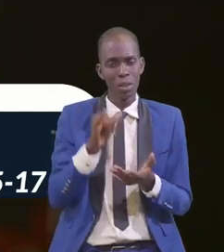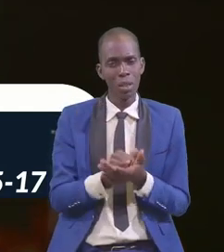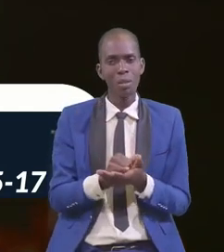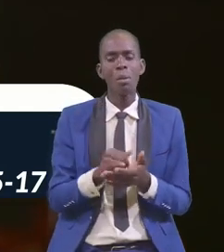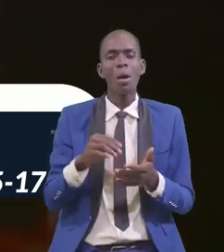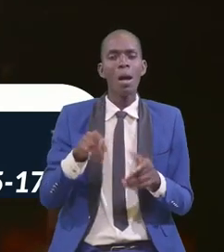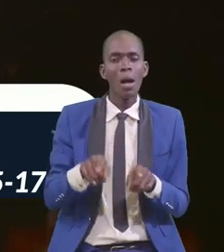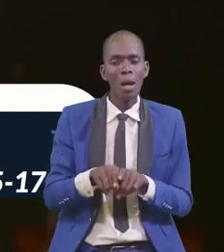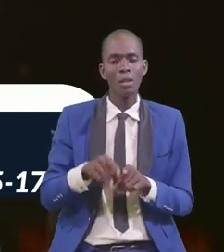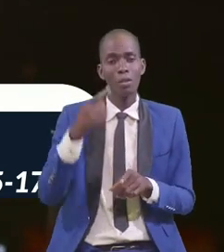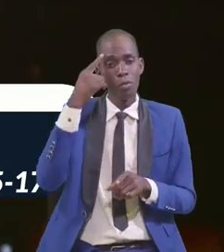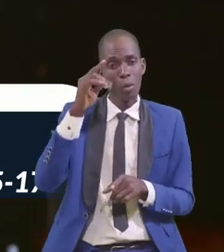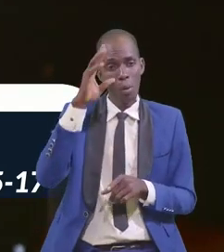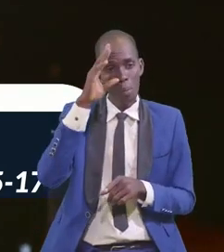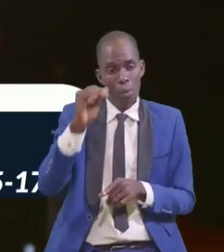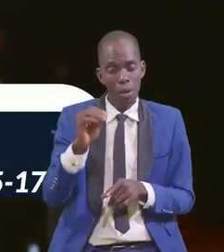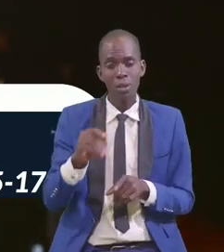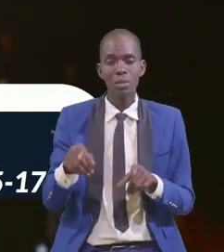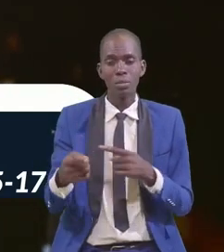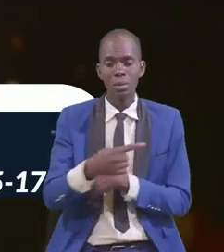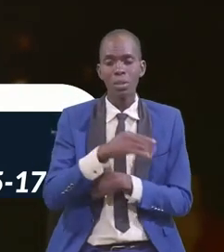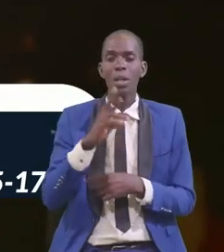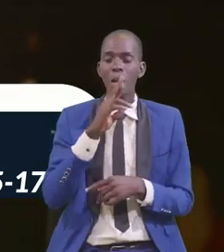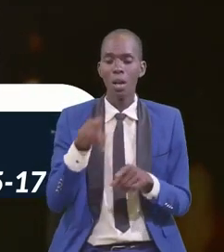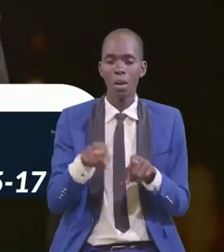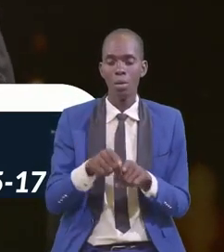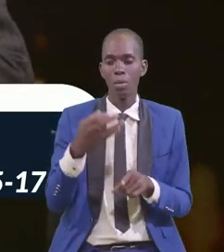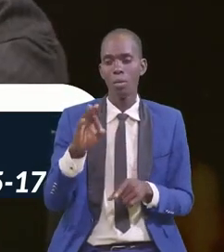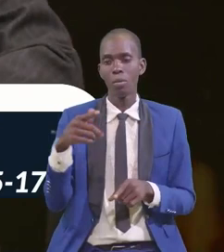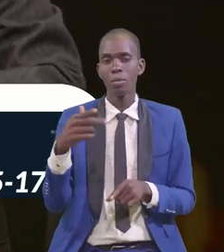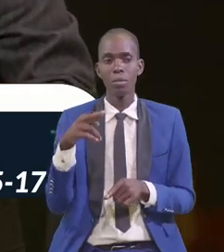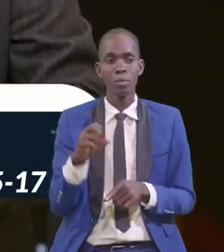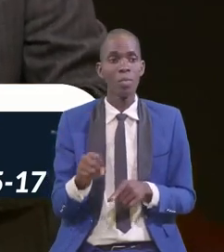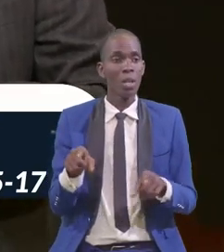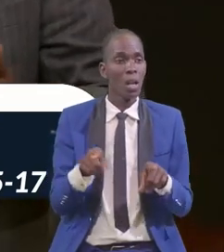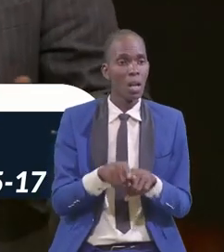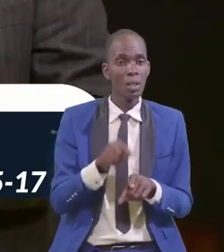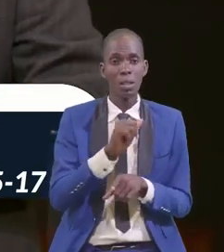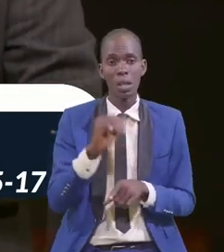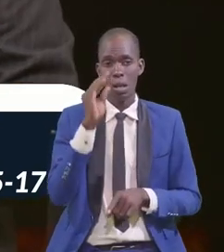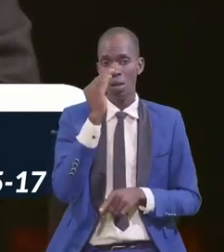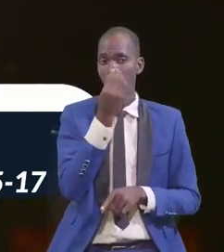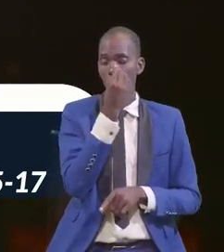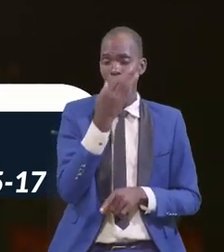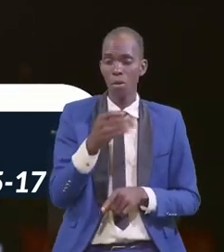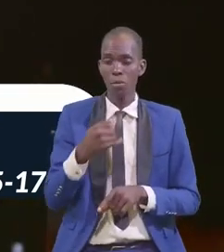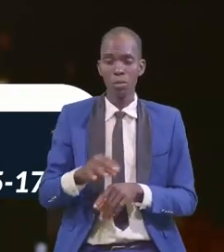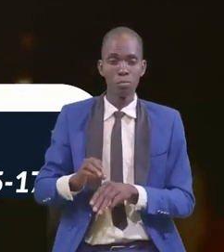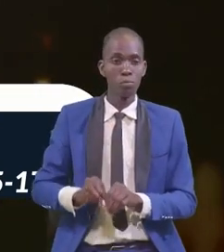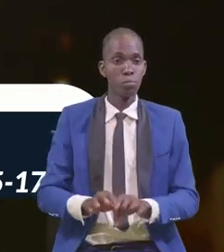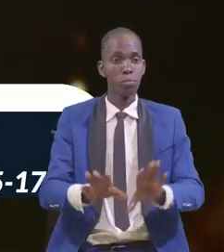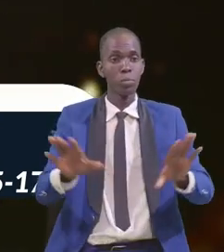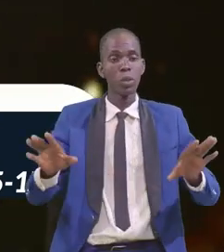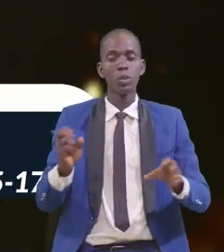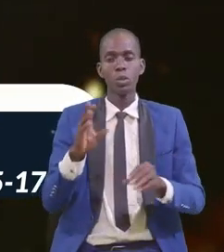grass. As a flower of the field, so he flourisheth. And then verse